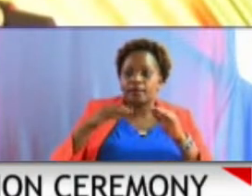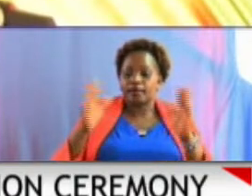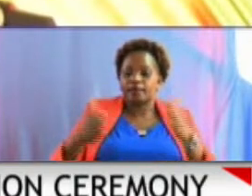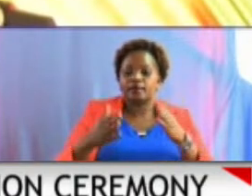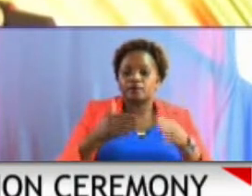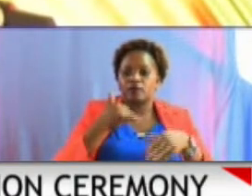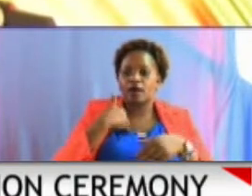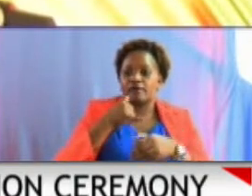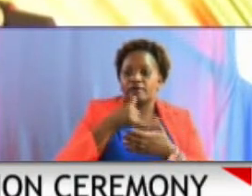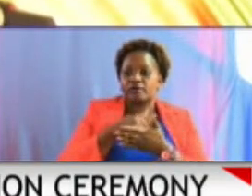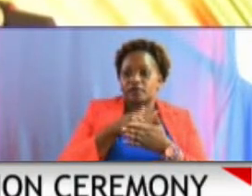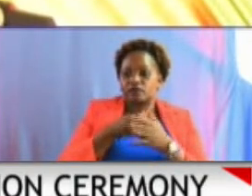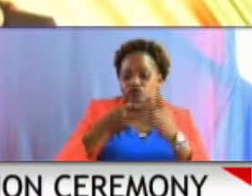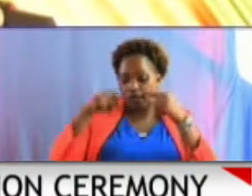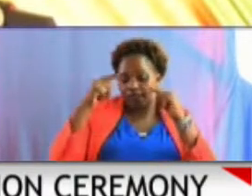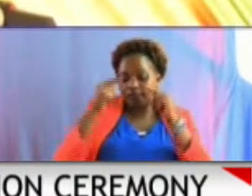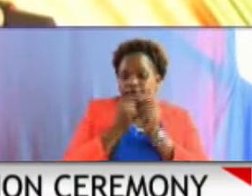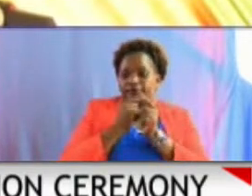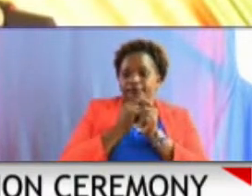what it takes to excel.